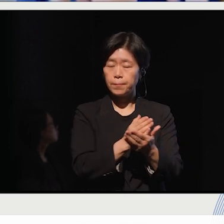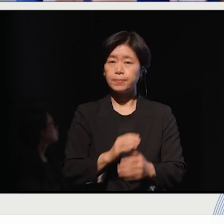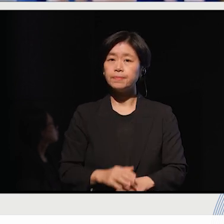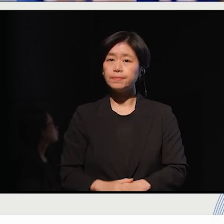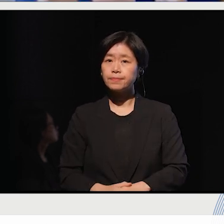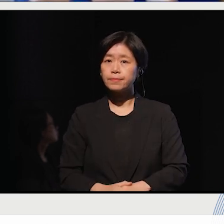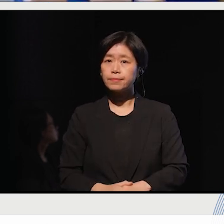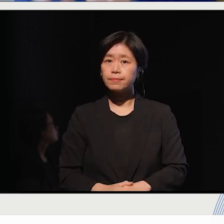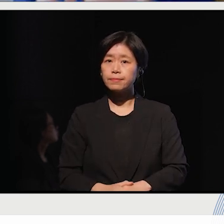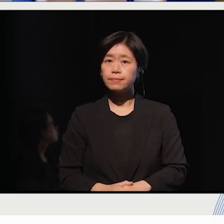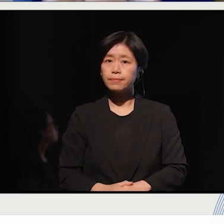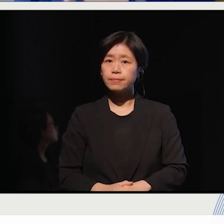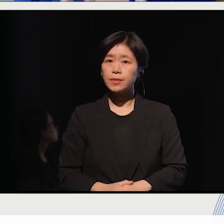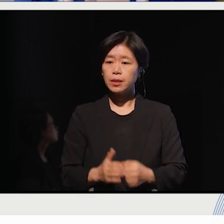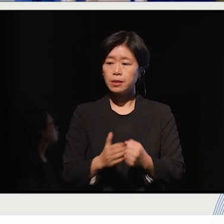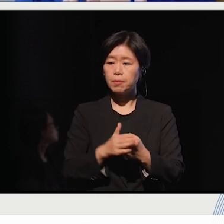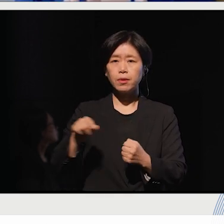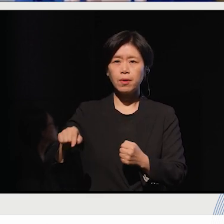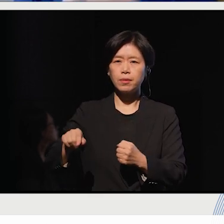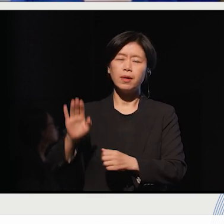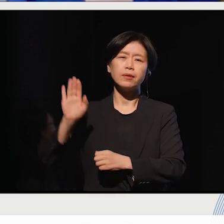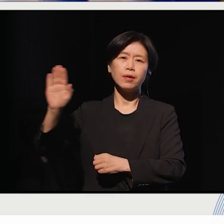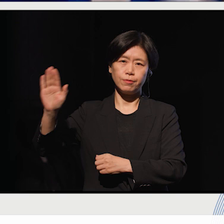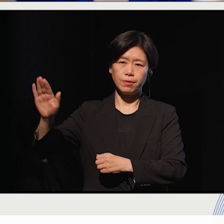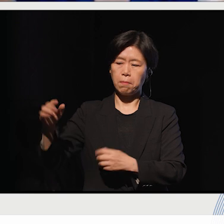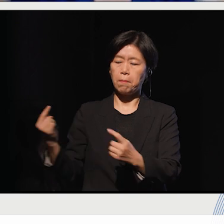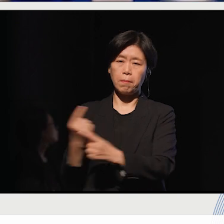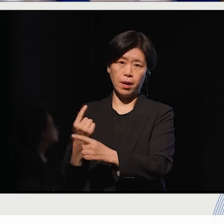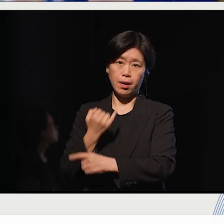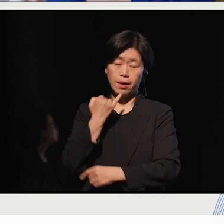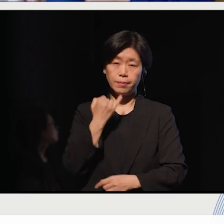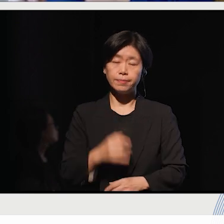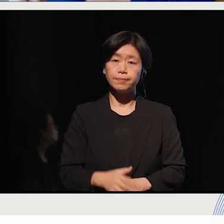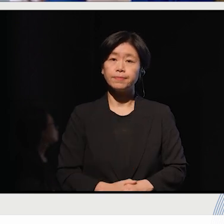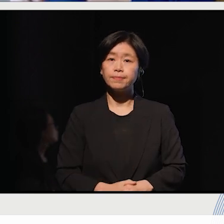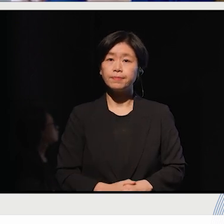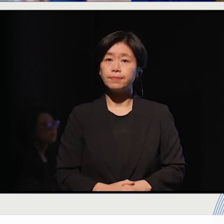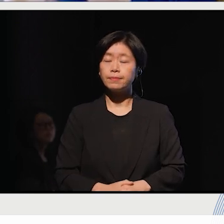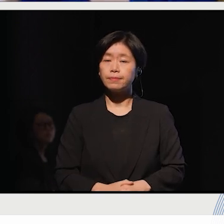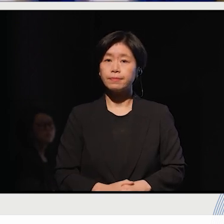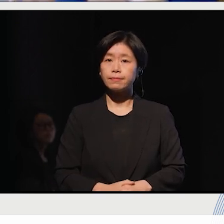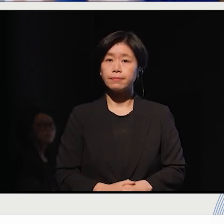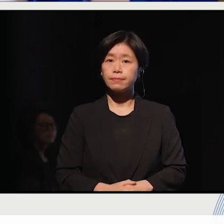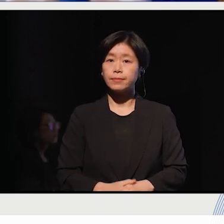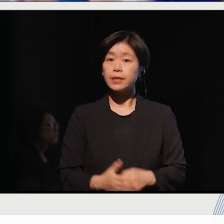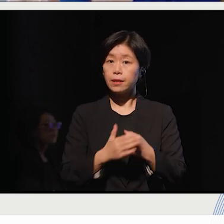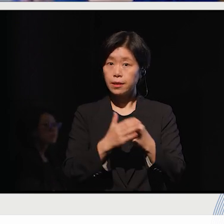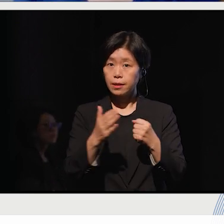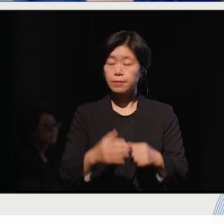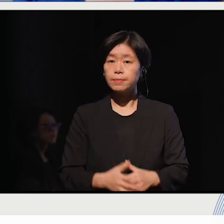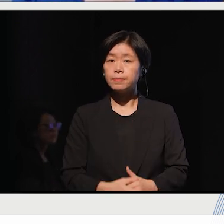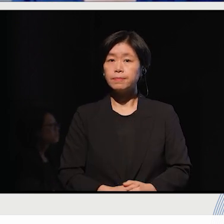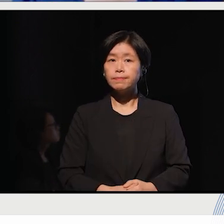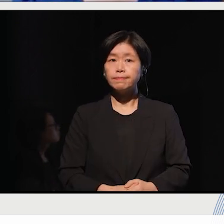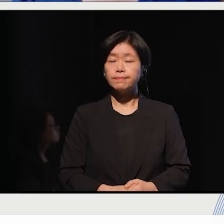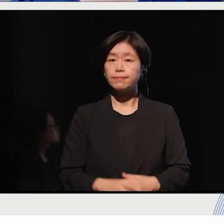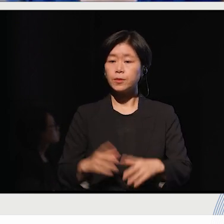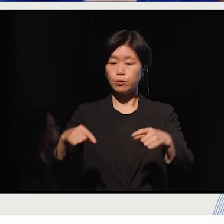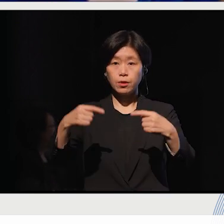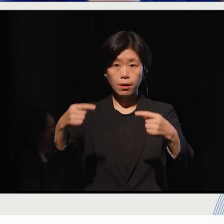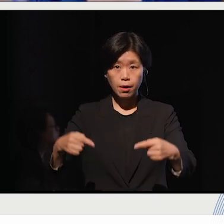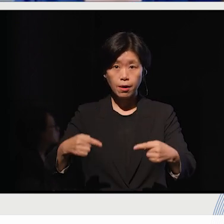accessible. And so I might say, well, the front door is a higher priority than the wheelchair lifts. And I'm going to go through all of